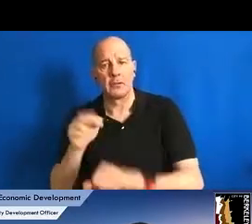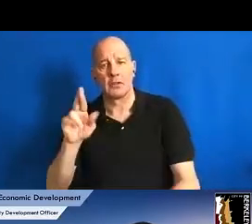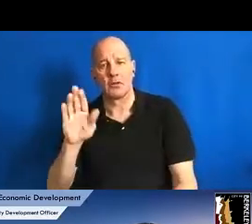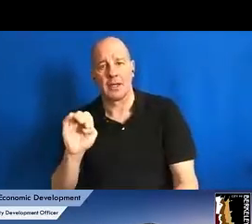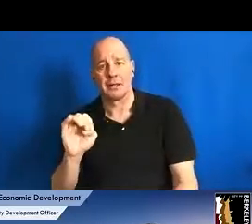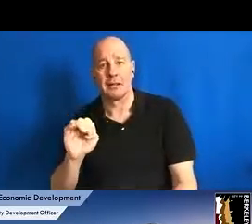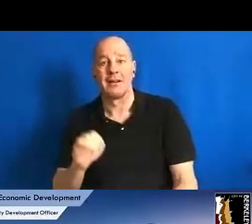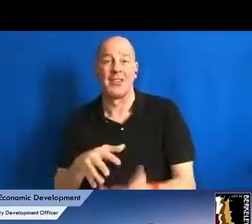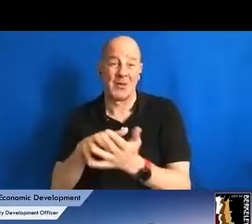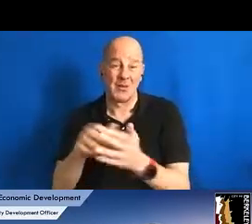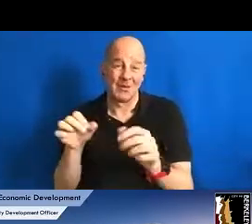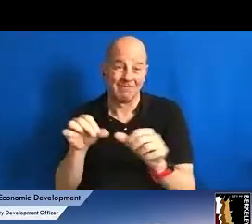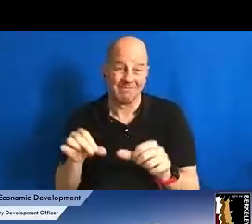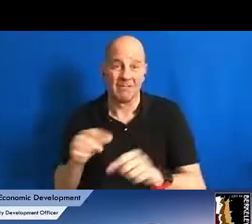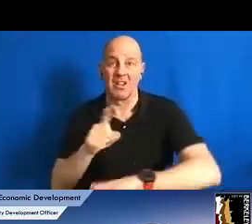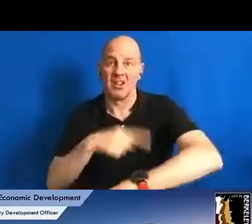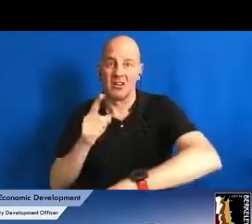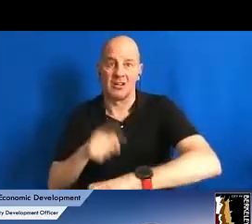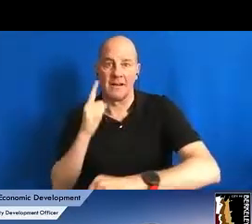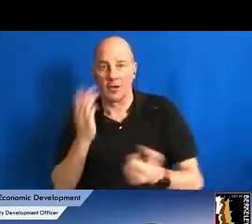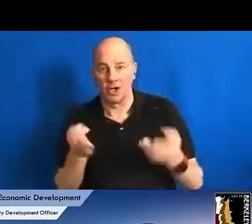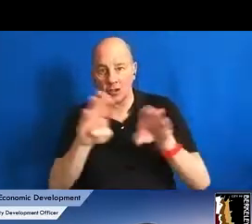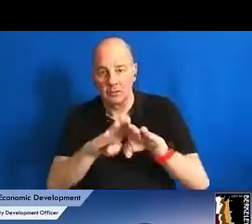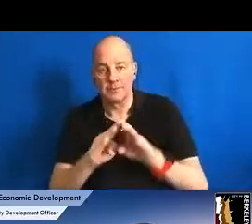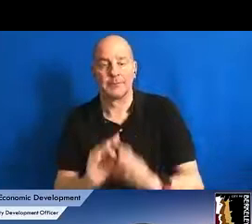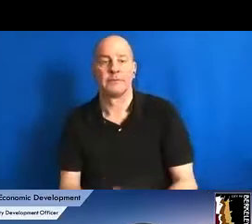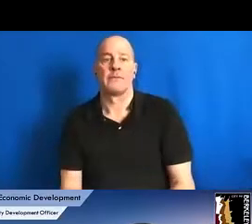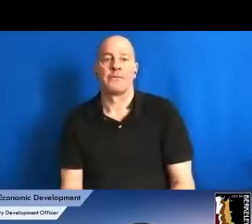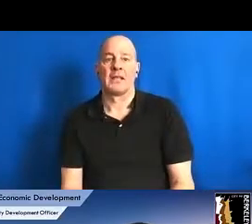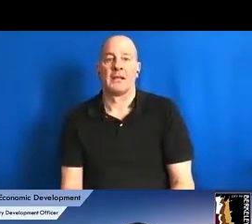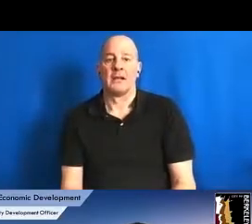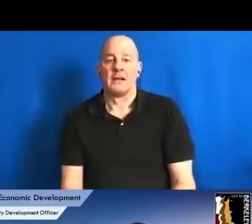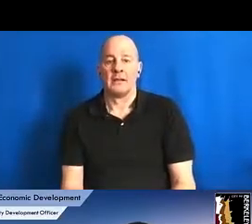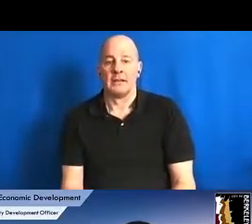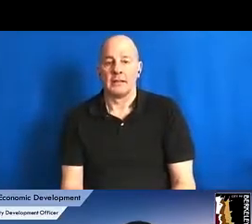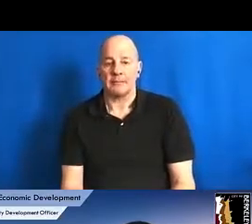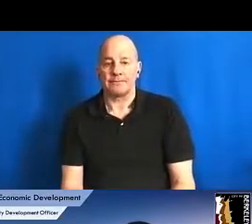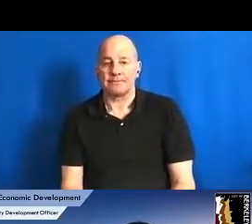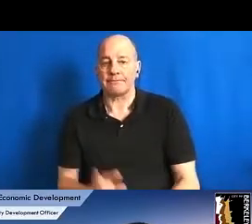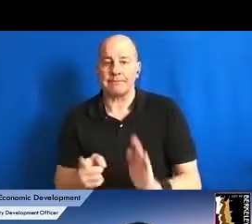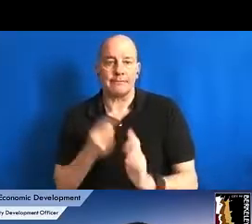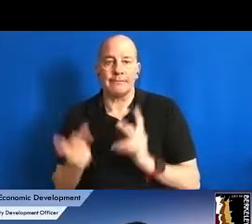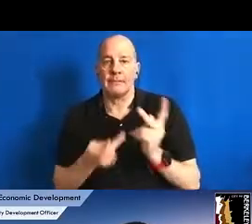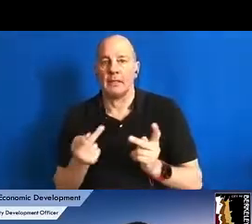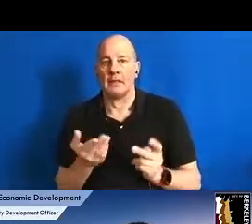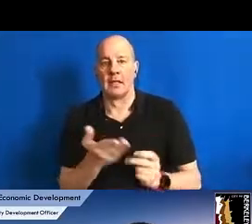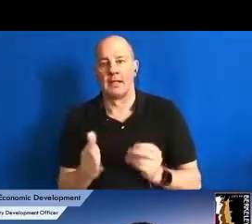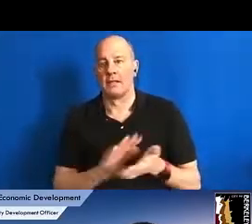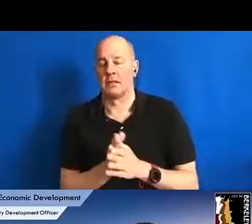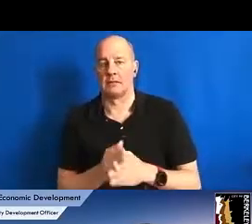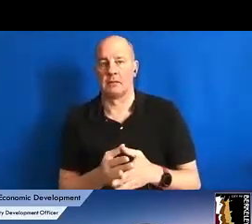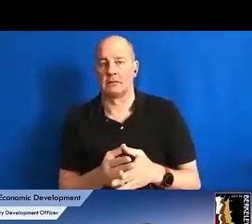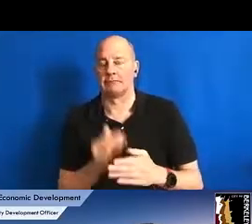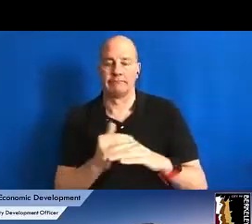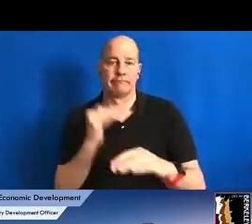time it takes to get through closing. Sometimes stuff can be cumbersome. We've tried to streamline it and make it